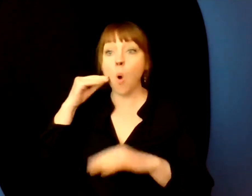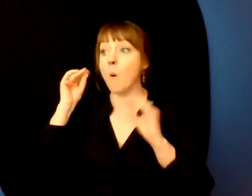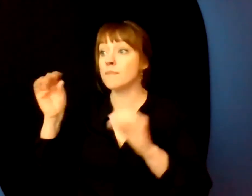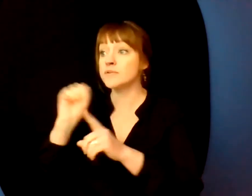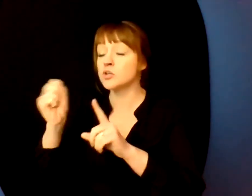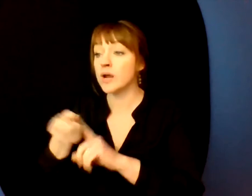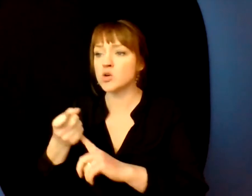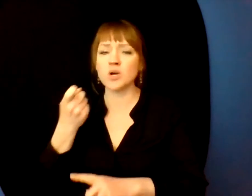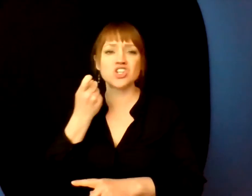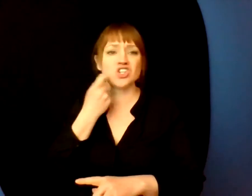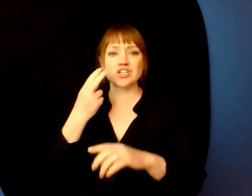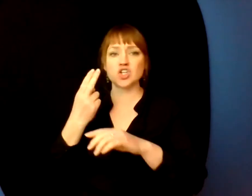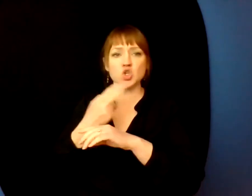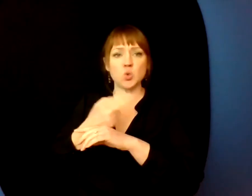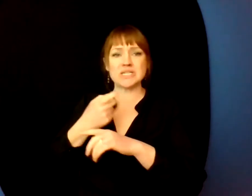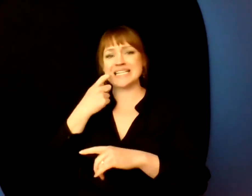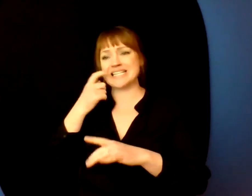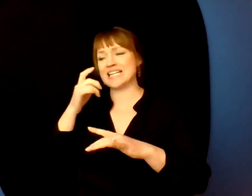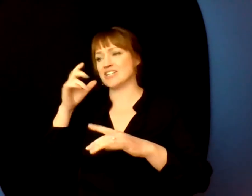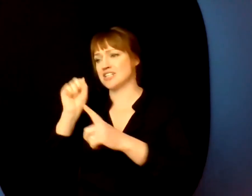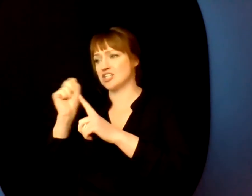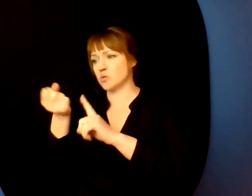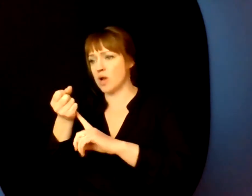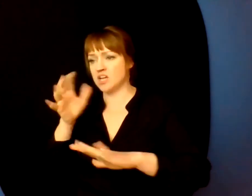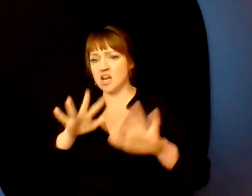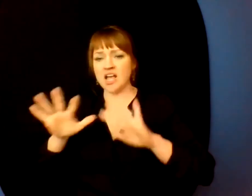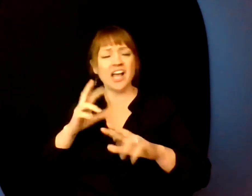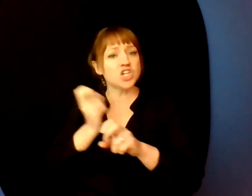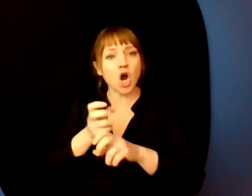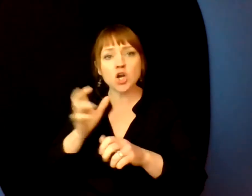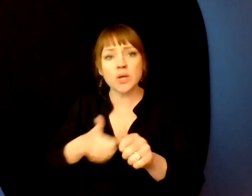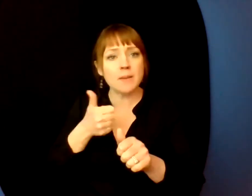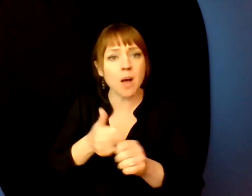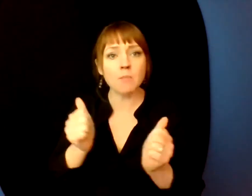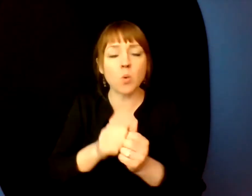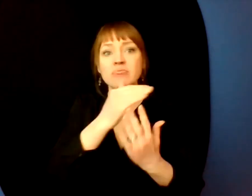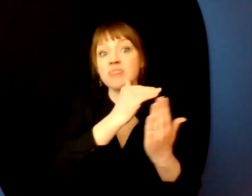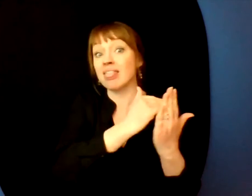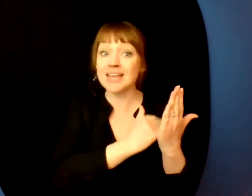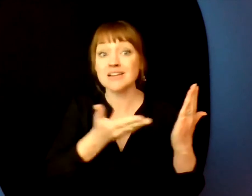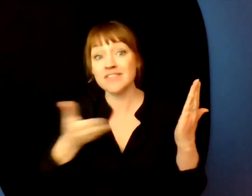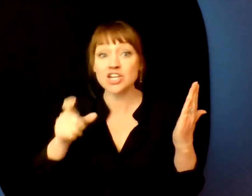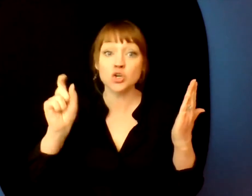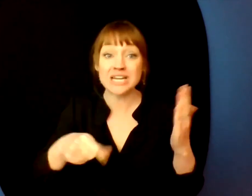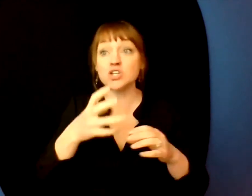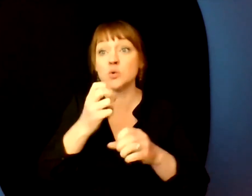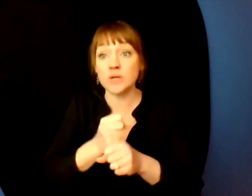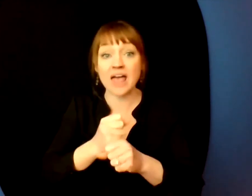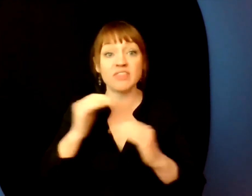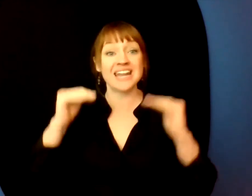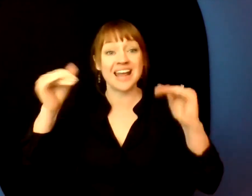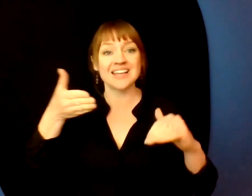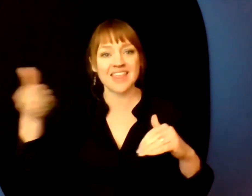addiction, it's hard to keep up with these documents. It's hard to keep up with the list of things you need to get these documents. And it's hard to come up